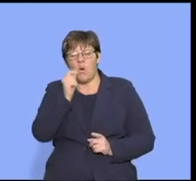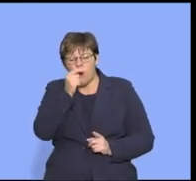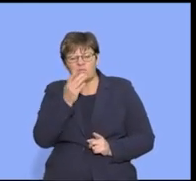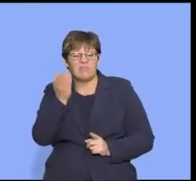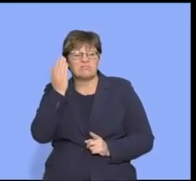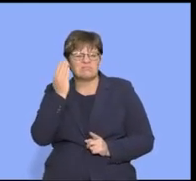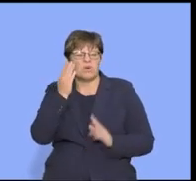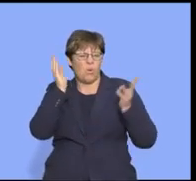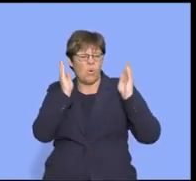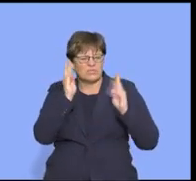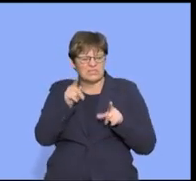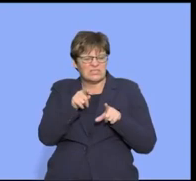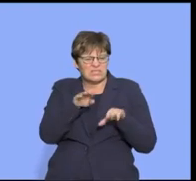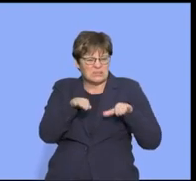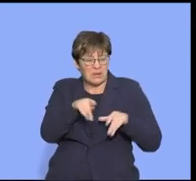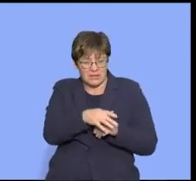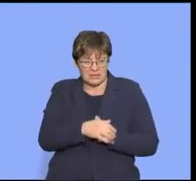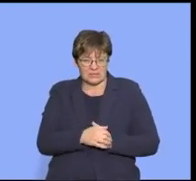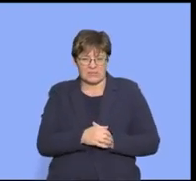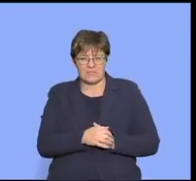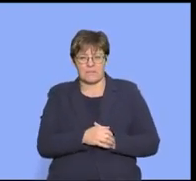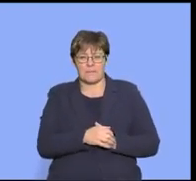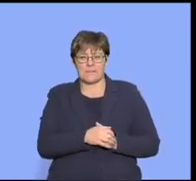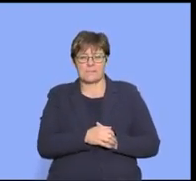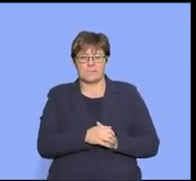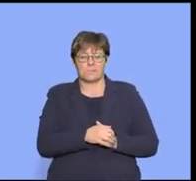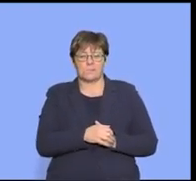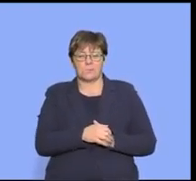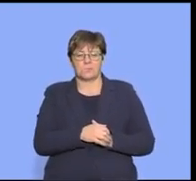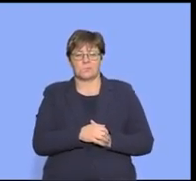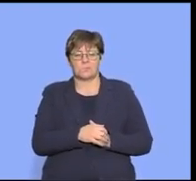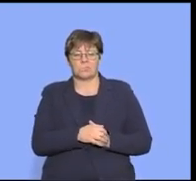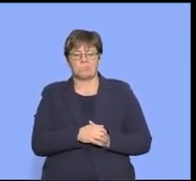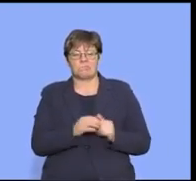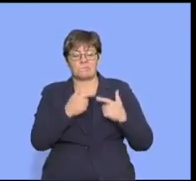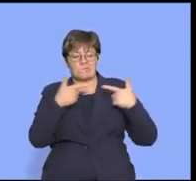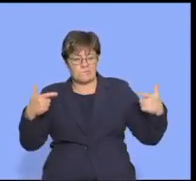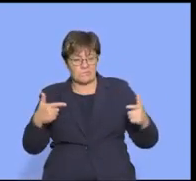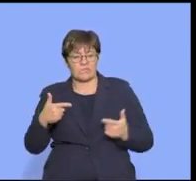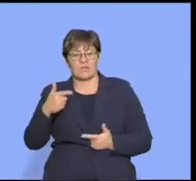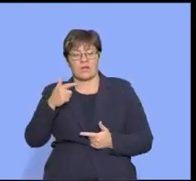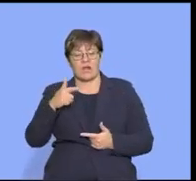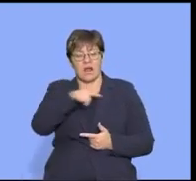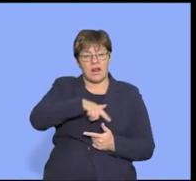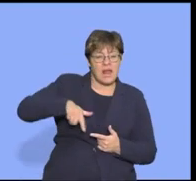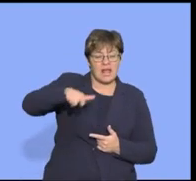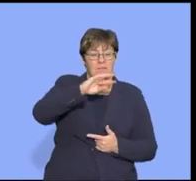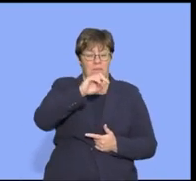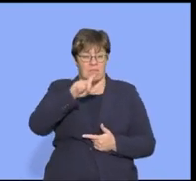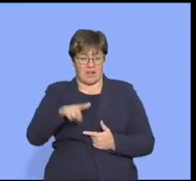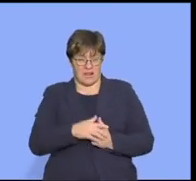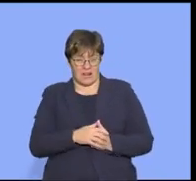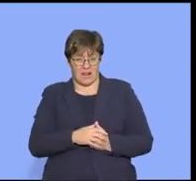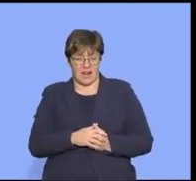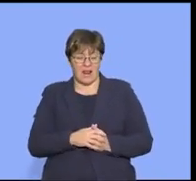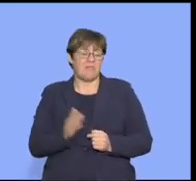horses. Then we also find the largest land mammal